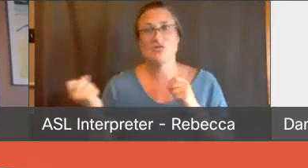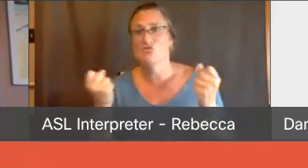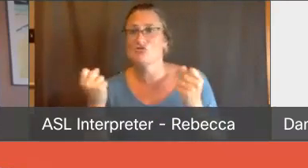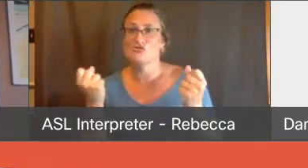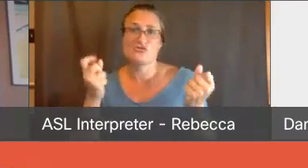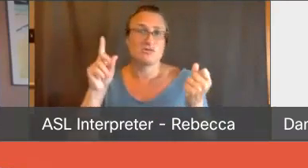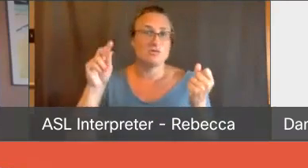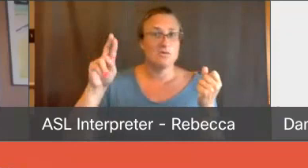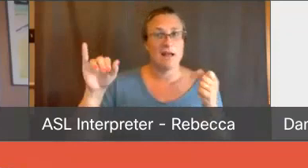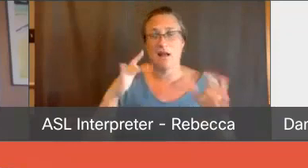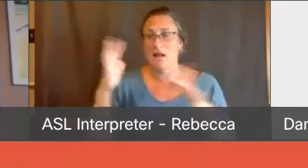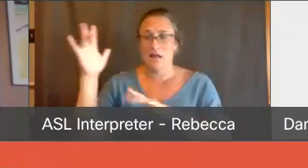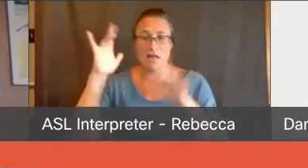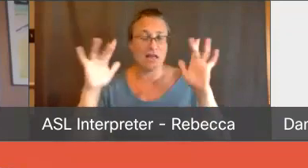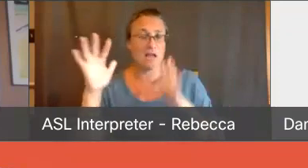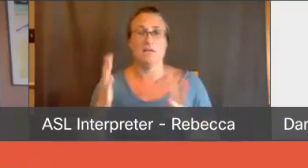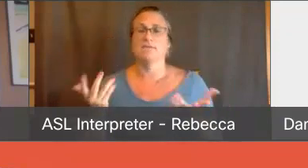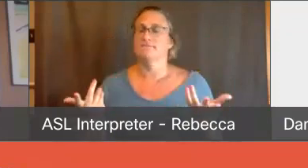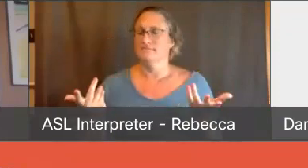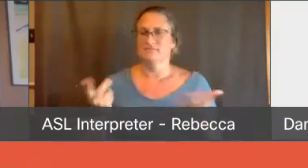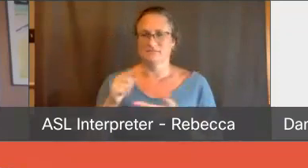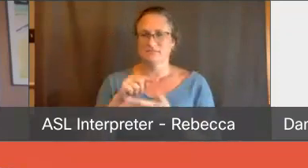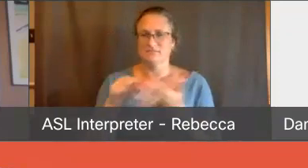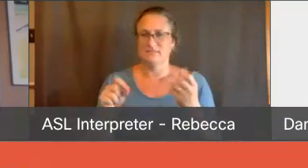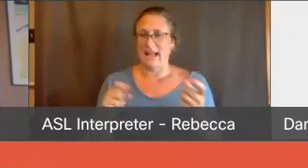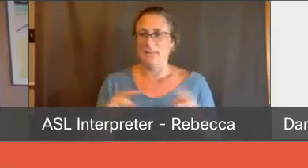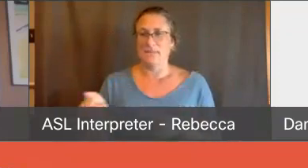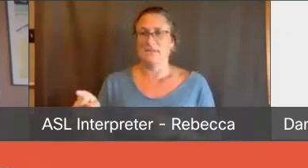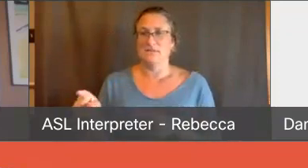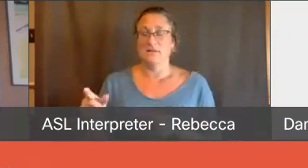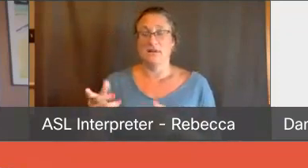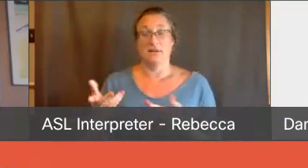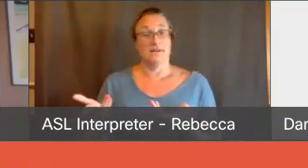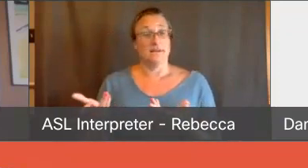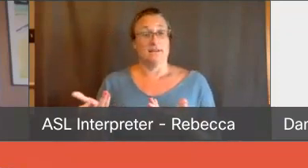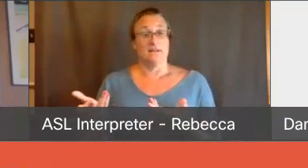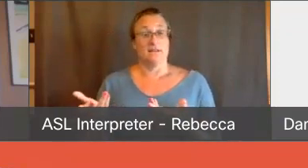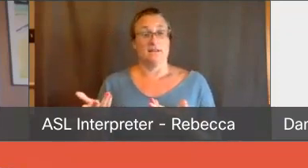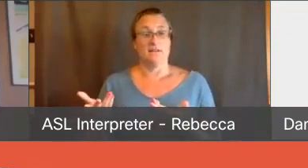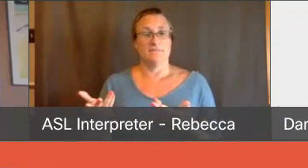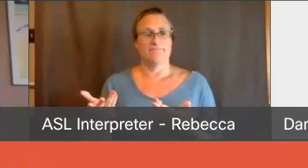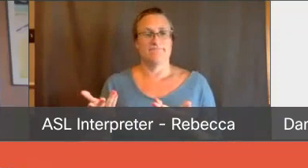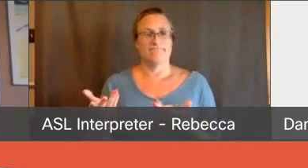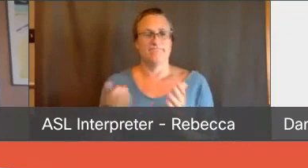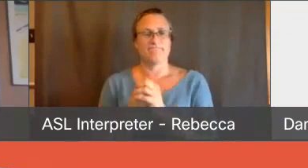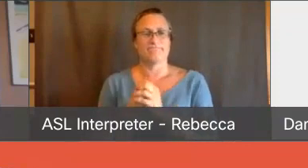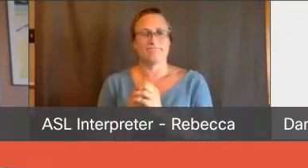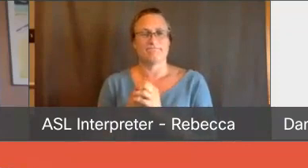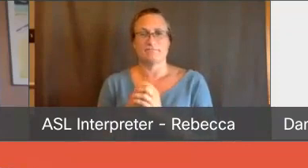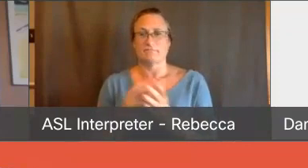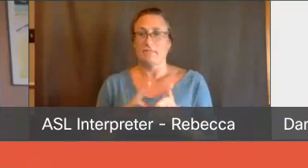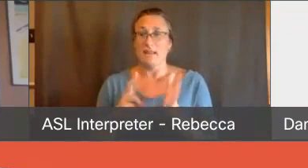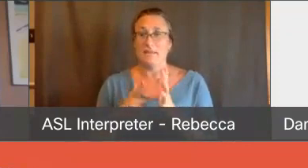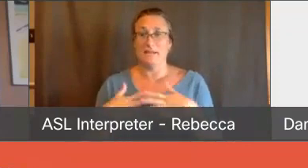or things like that. And this is not to say that having a beer is